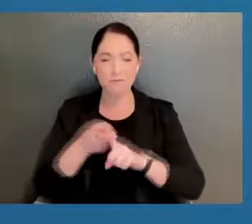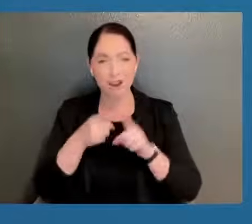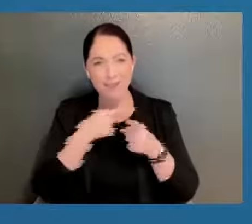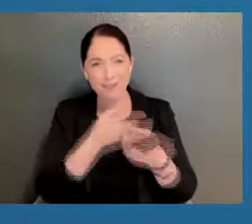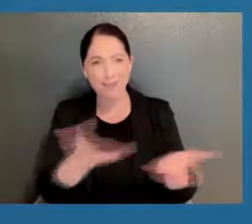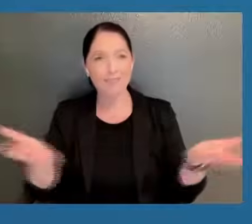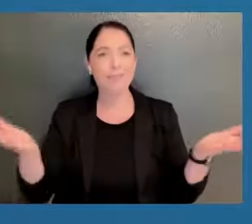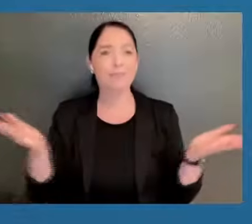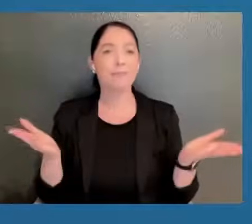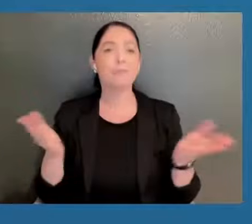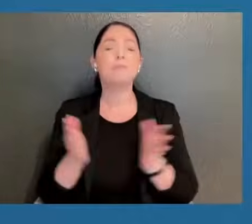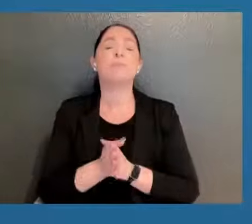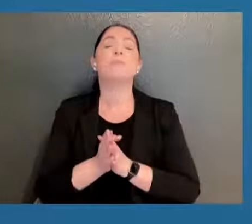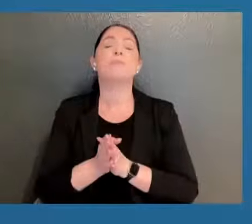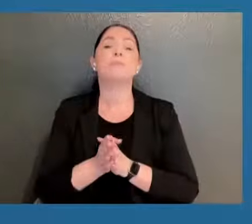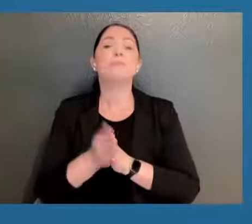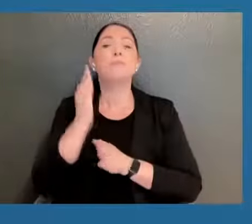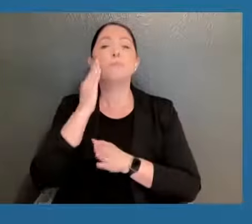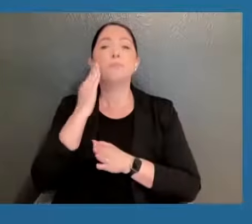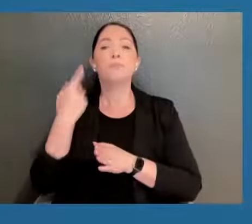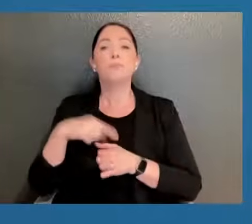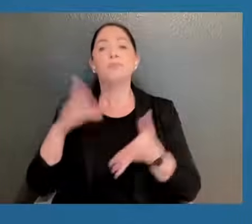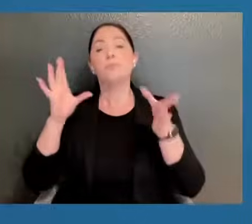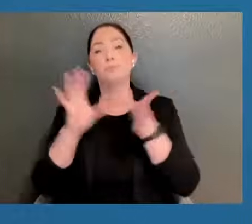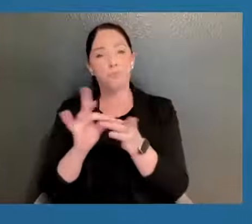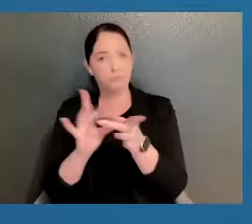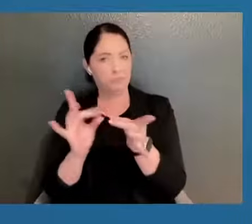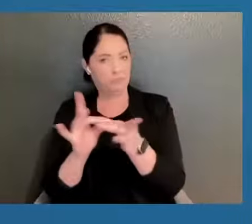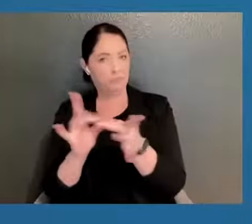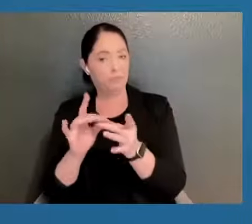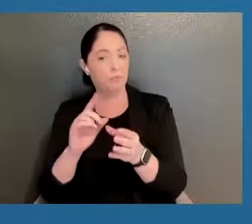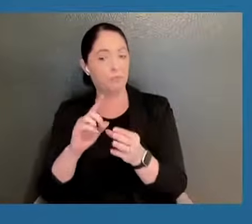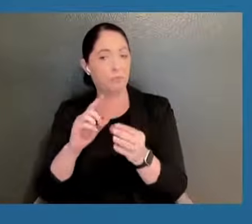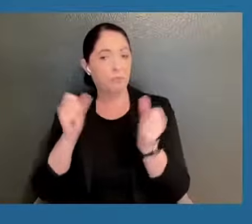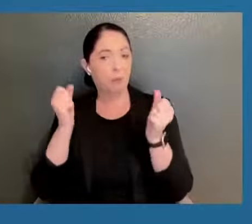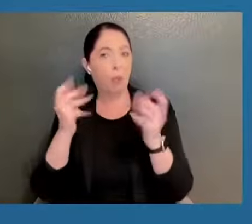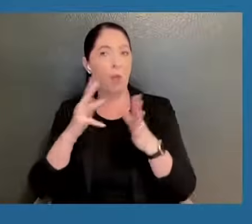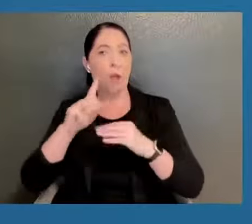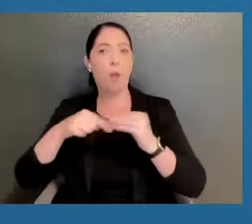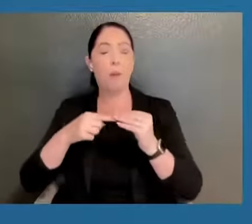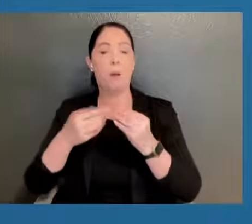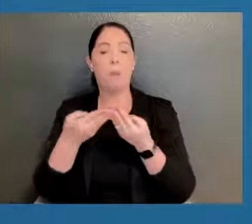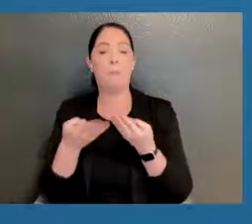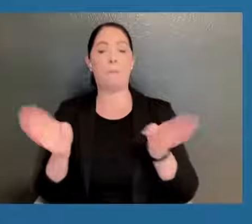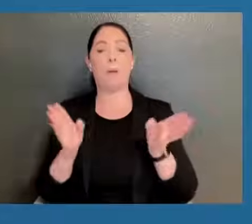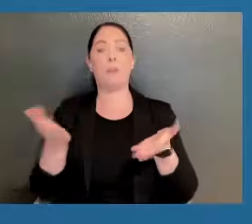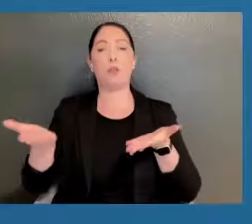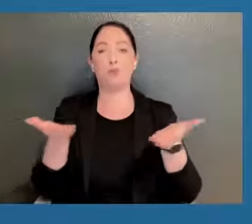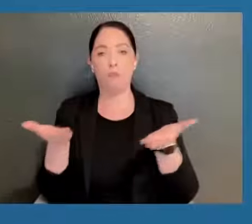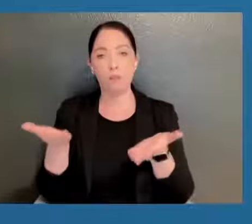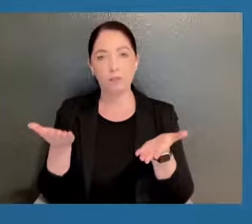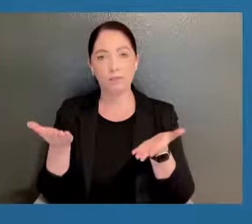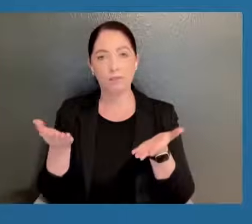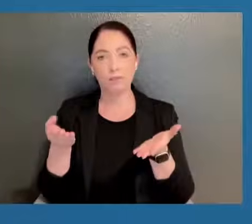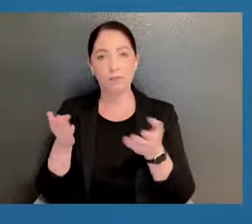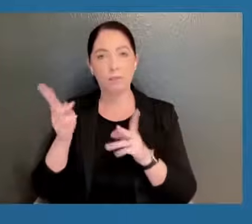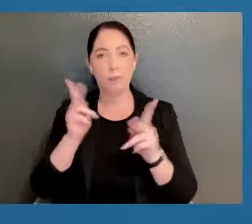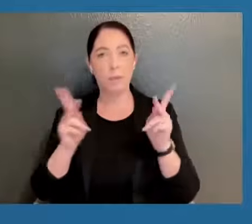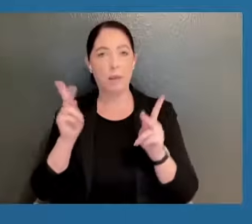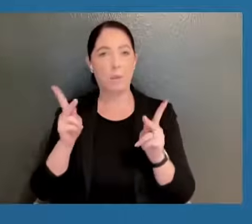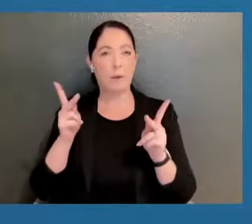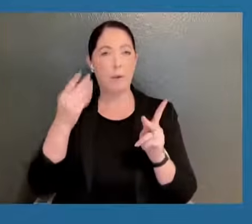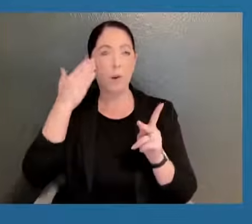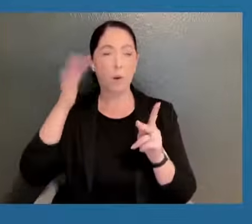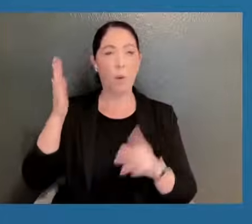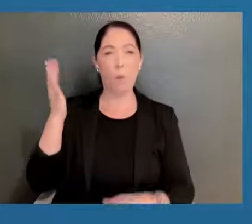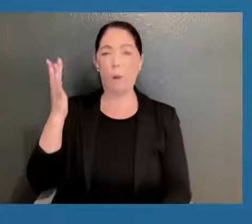You know, we talk a lot about public service, but people across the state aren't quite sure why I got this gene or